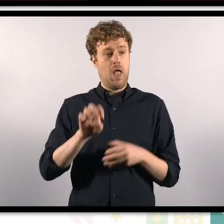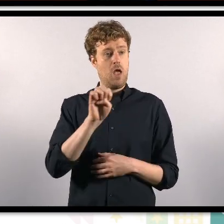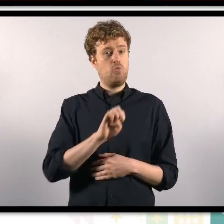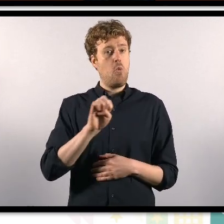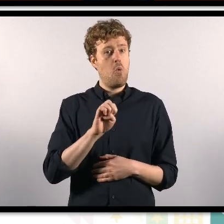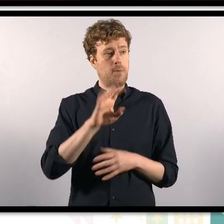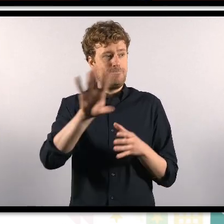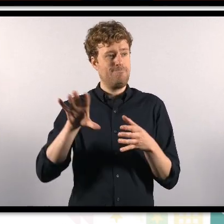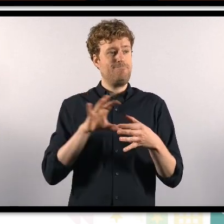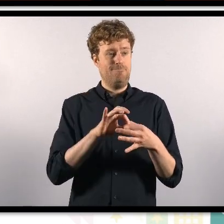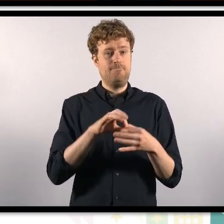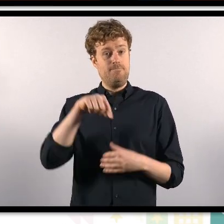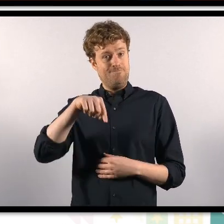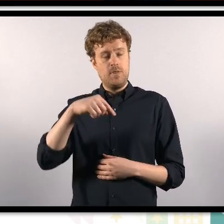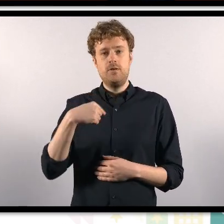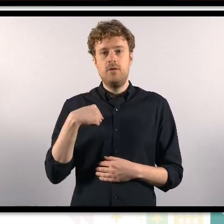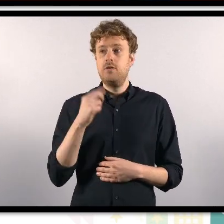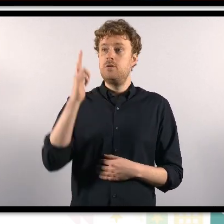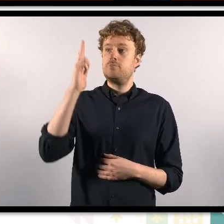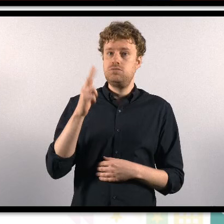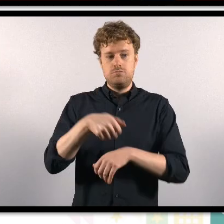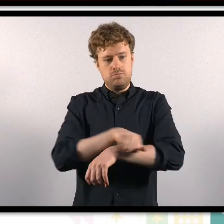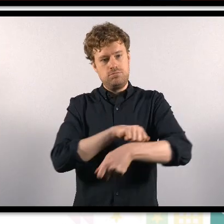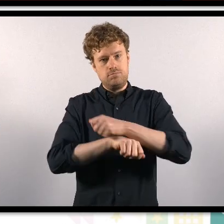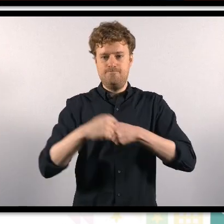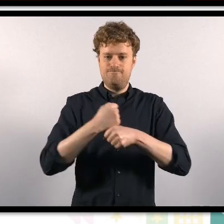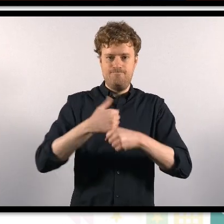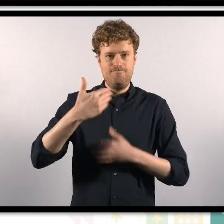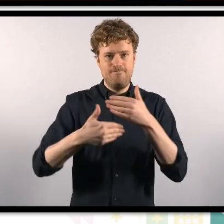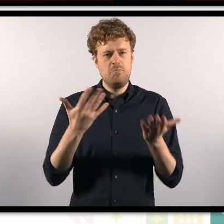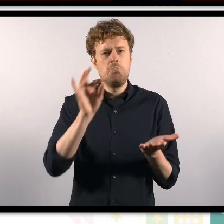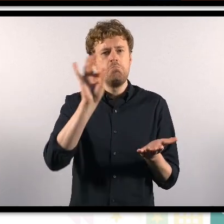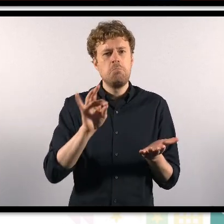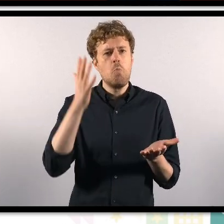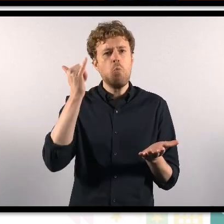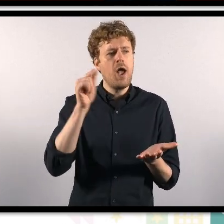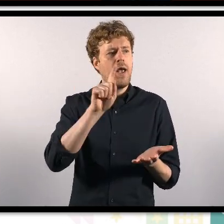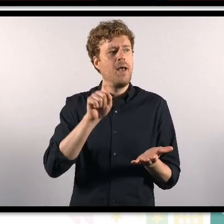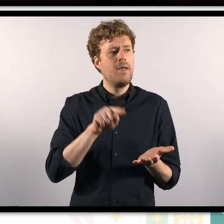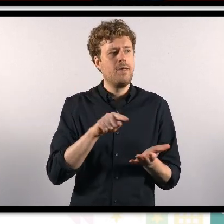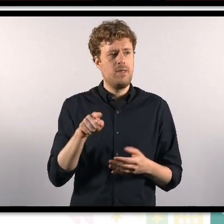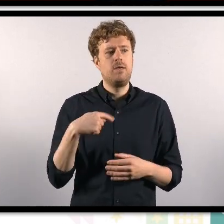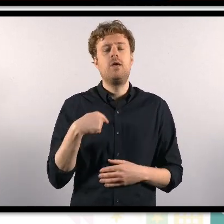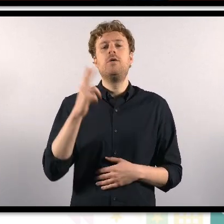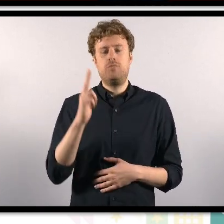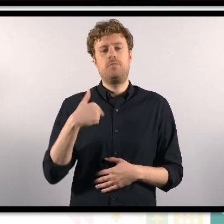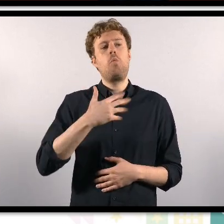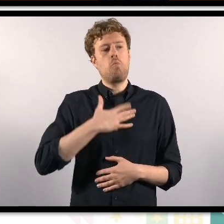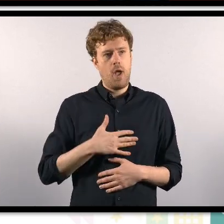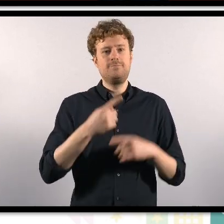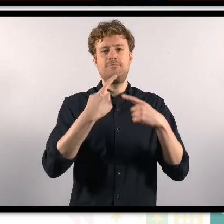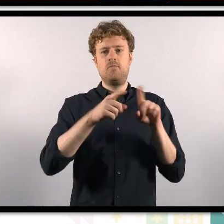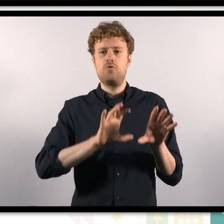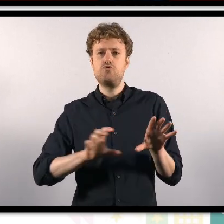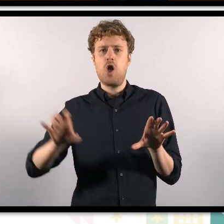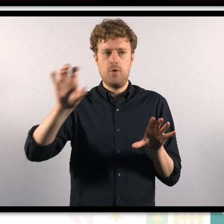continuum for Europe. So I probably need to explain this continuum a bit. As you can see here on the map, several EU